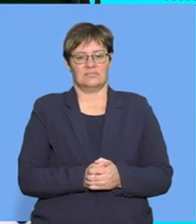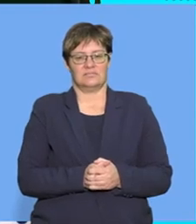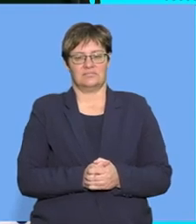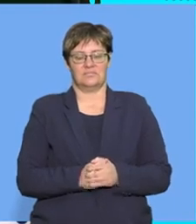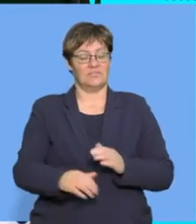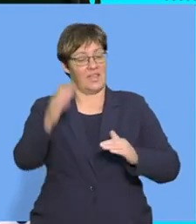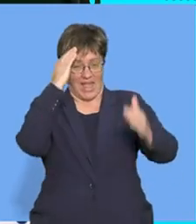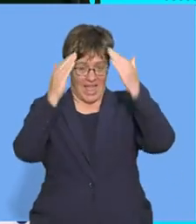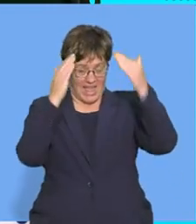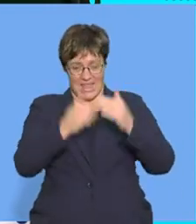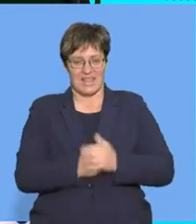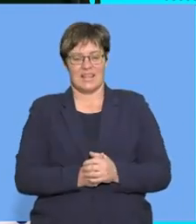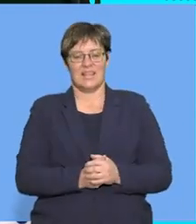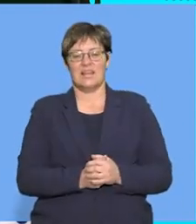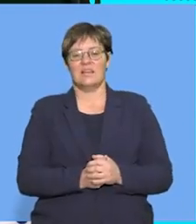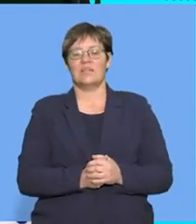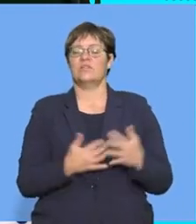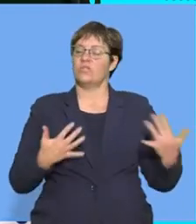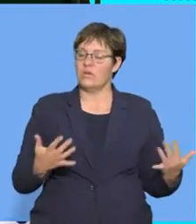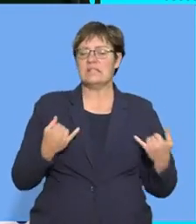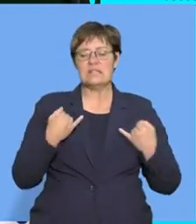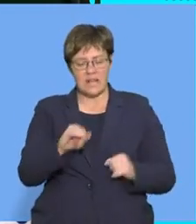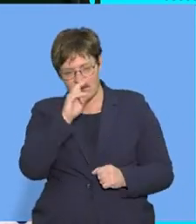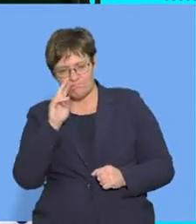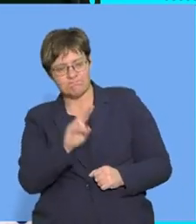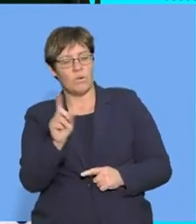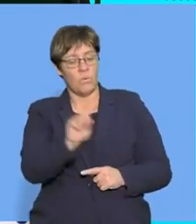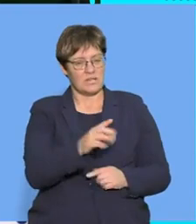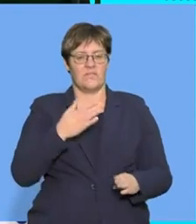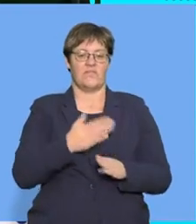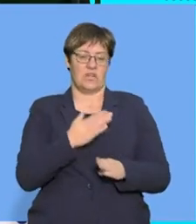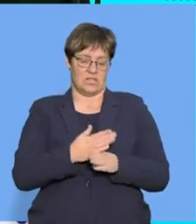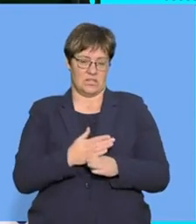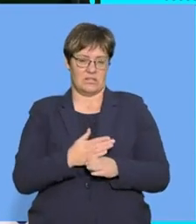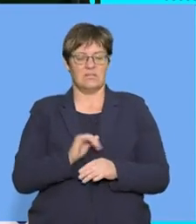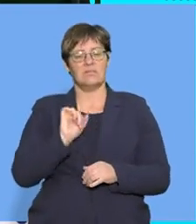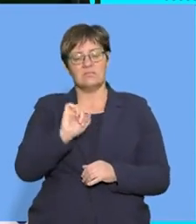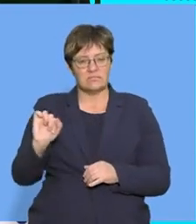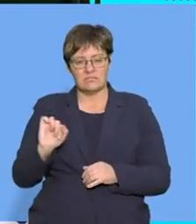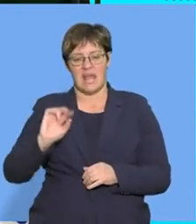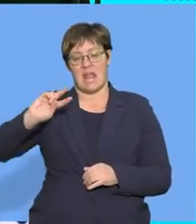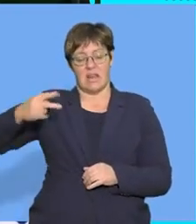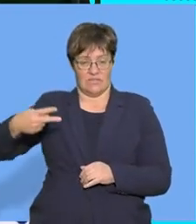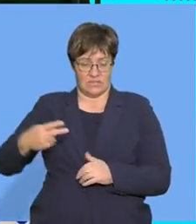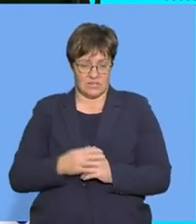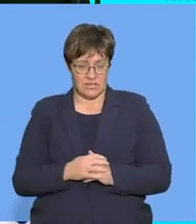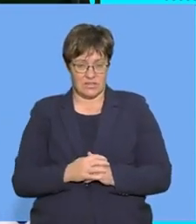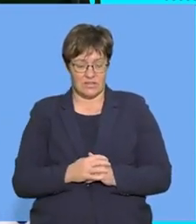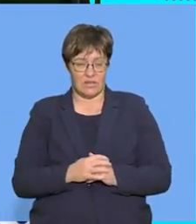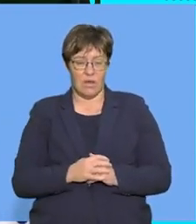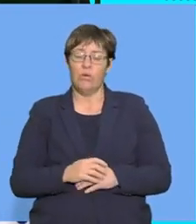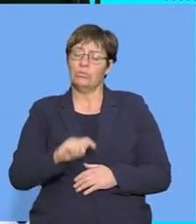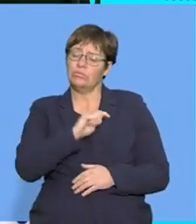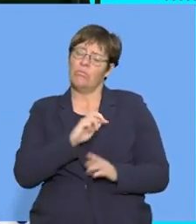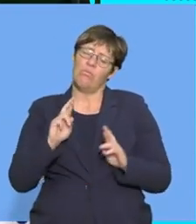Hi guys, welcome back. So we are still looking at functions and their inverses, guys. I really hope